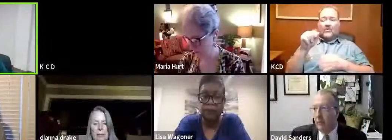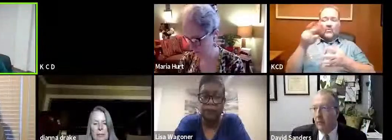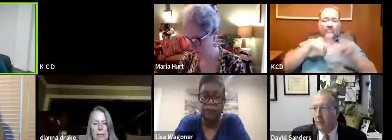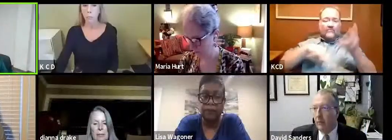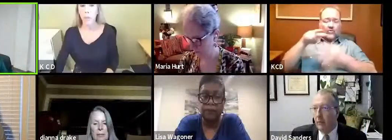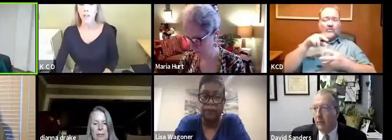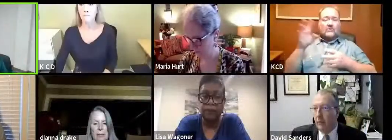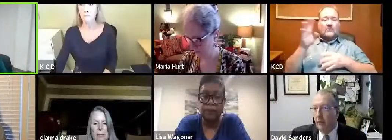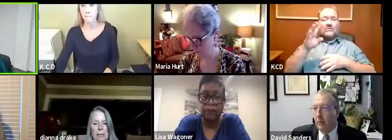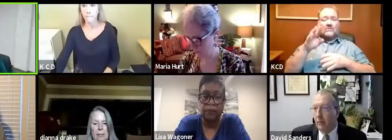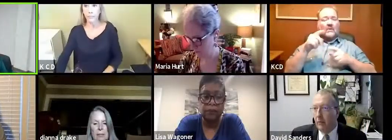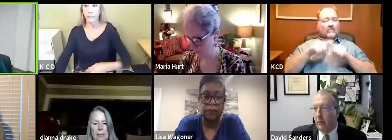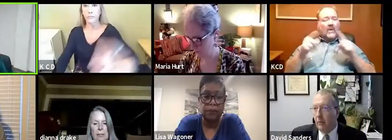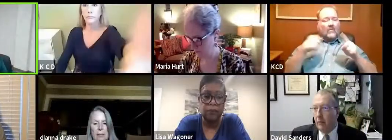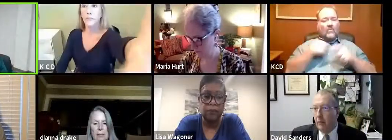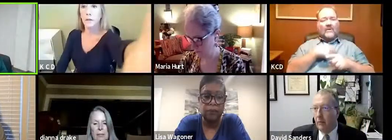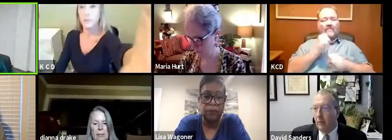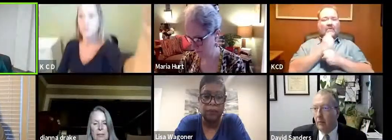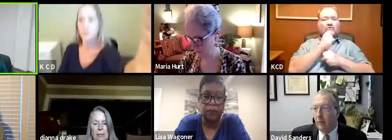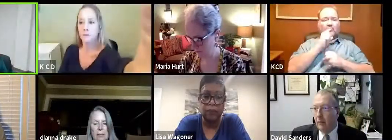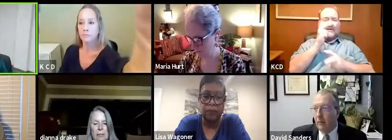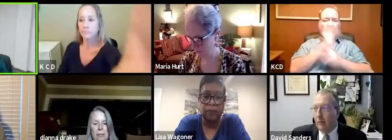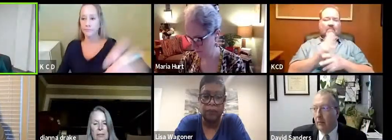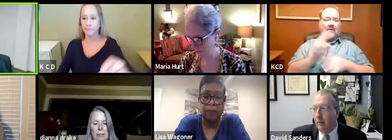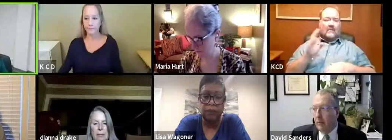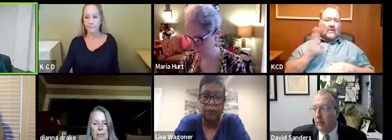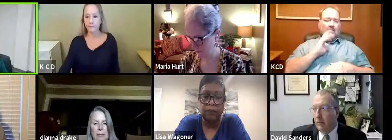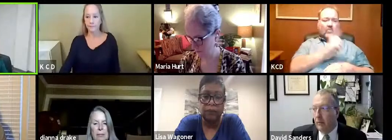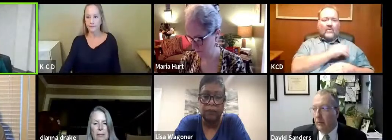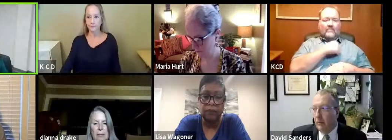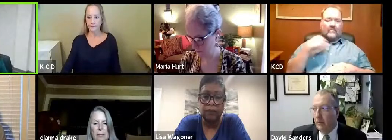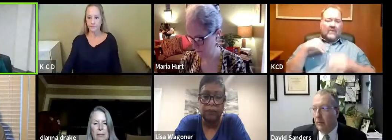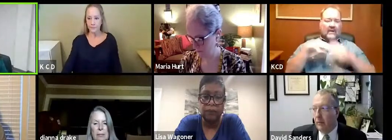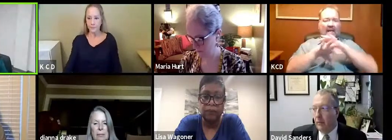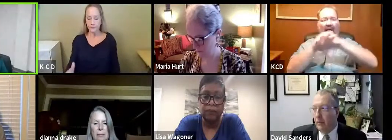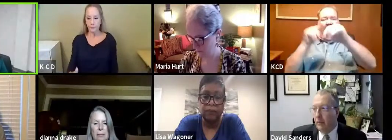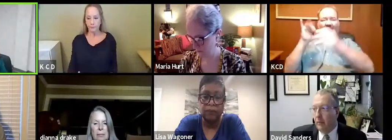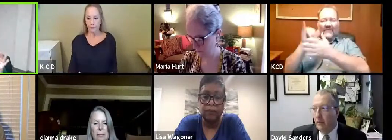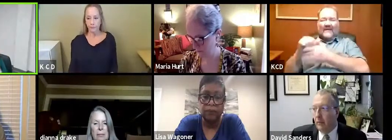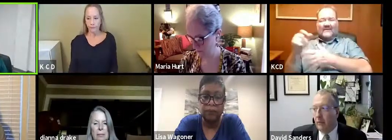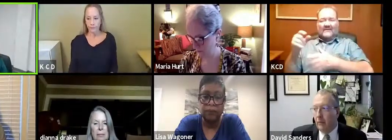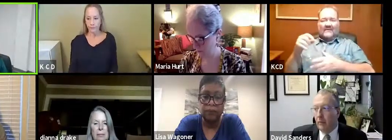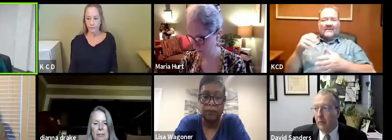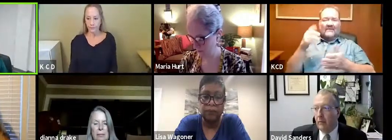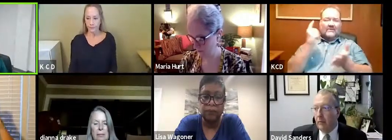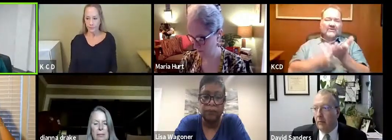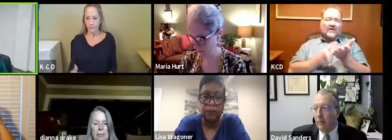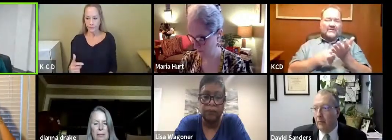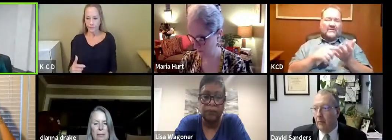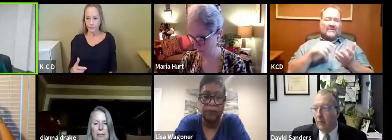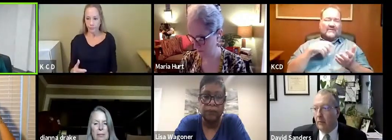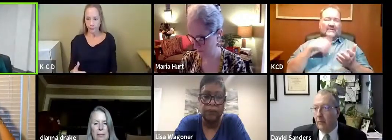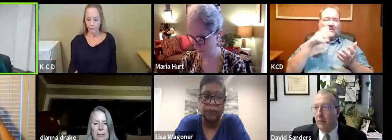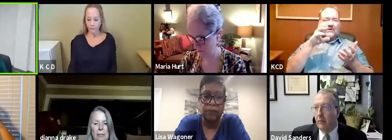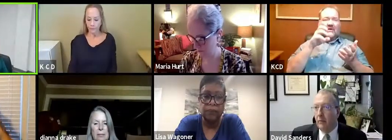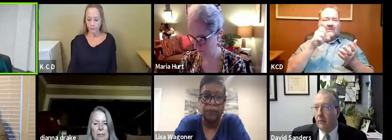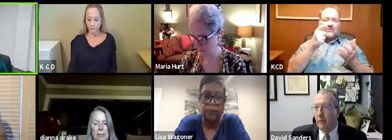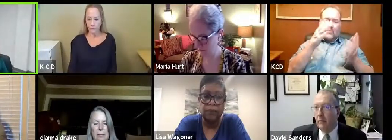we've made sure to keep the board members out of that discussion this week. So just want to be clear on that as well.